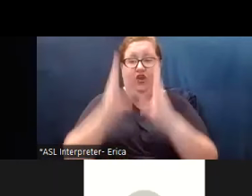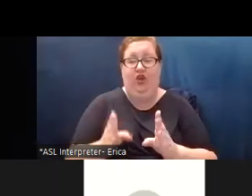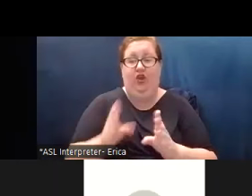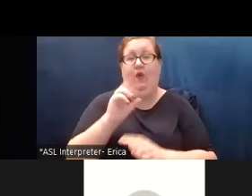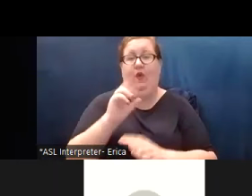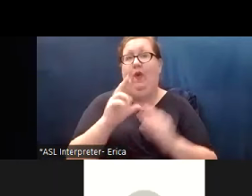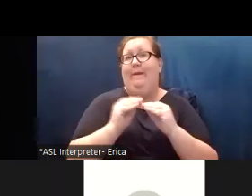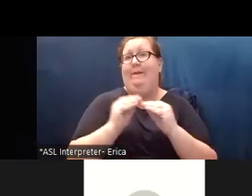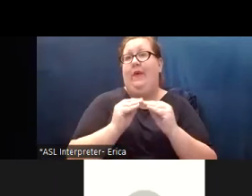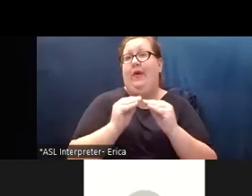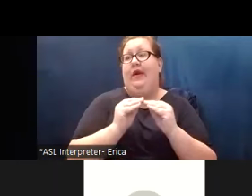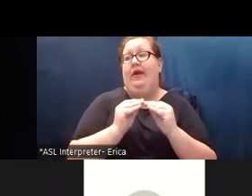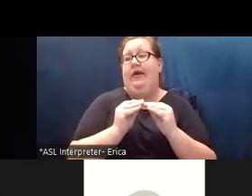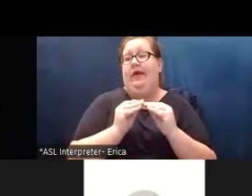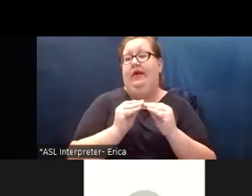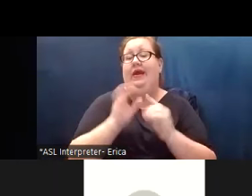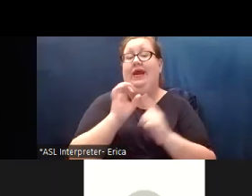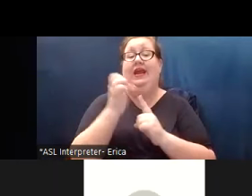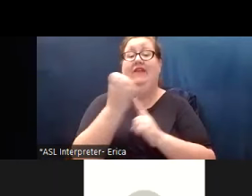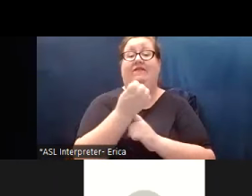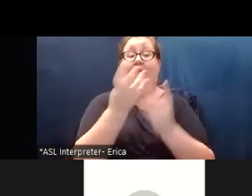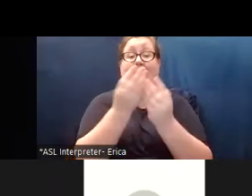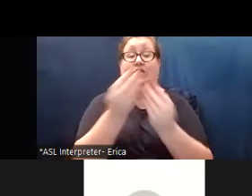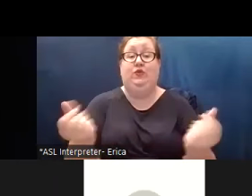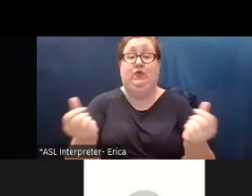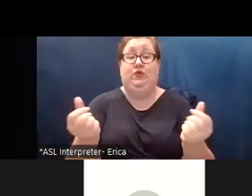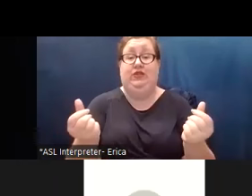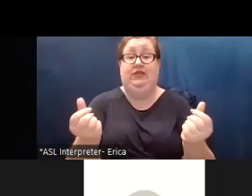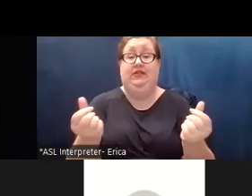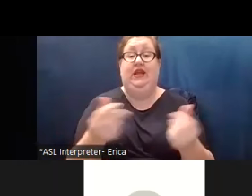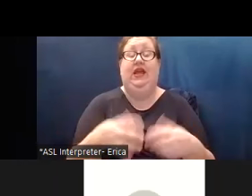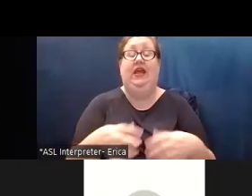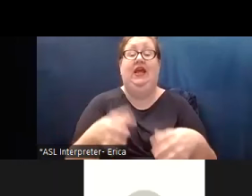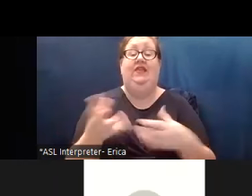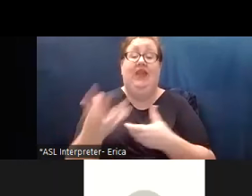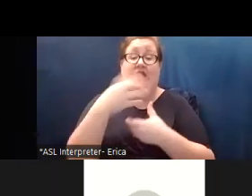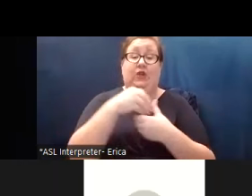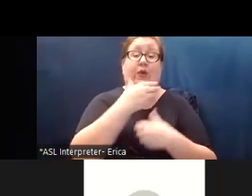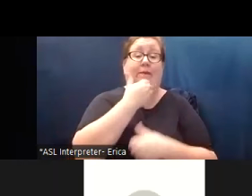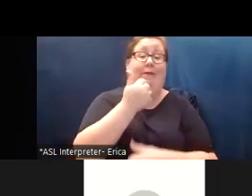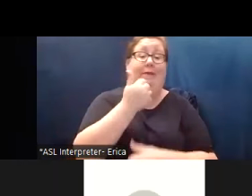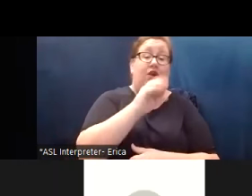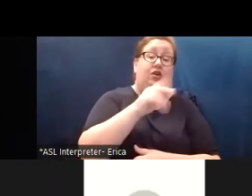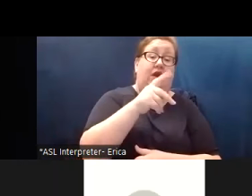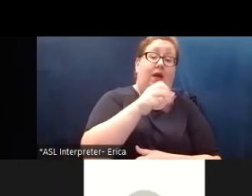more environmental solutions. That does include better composting and better